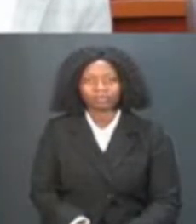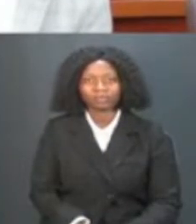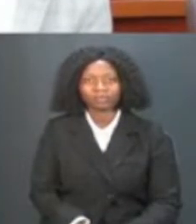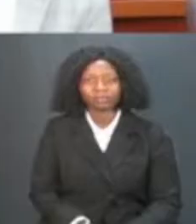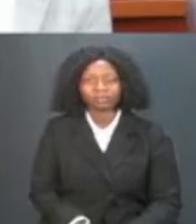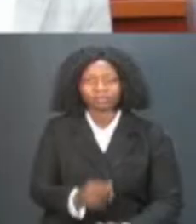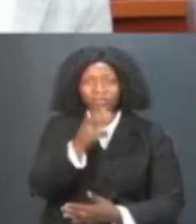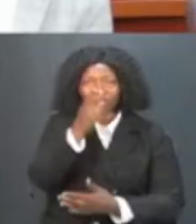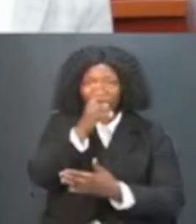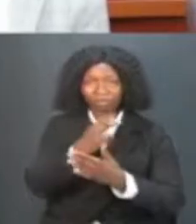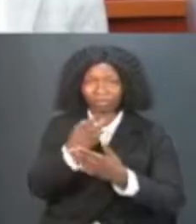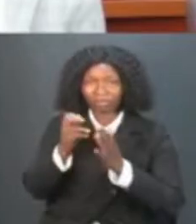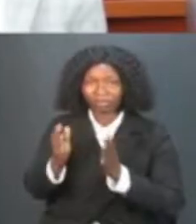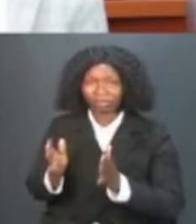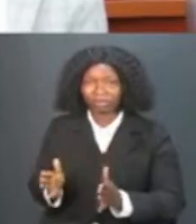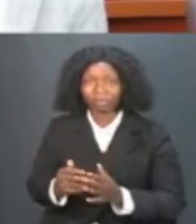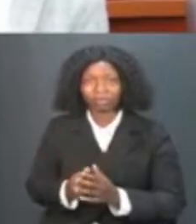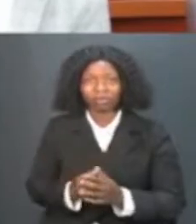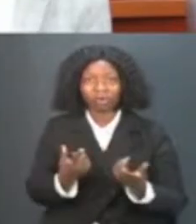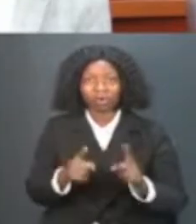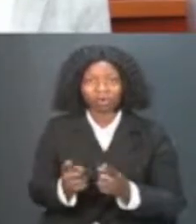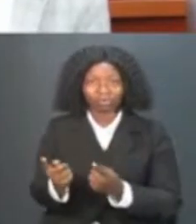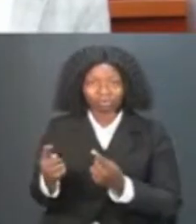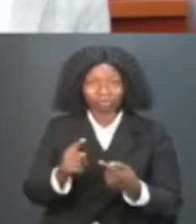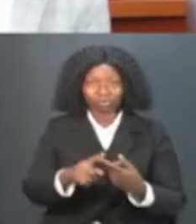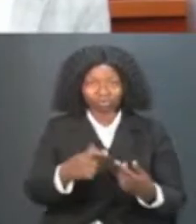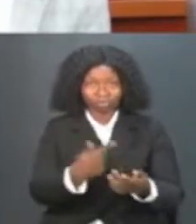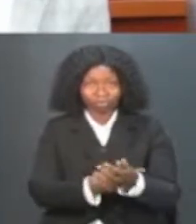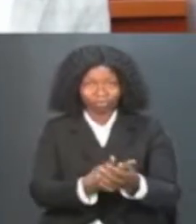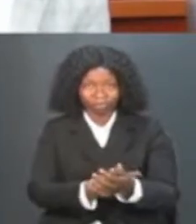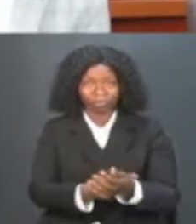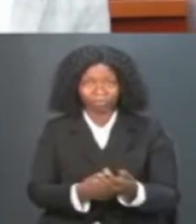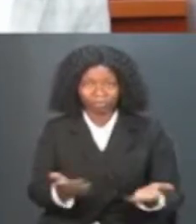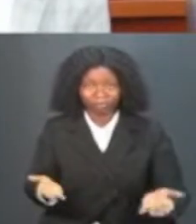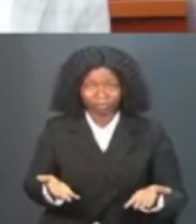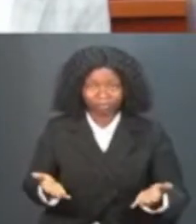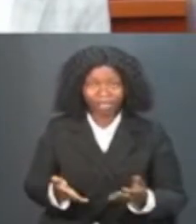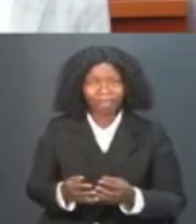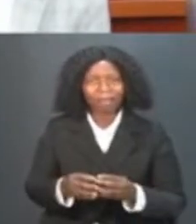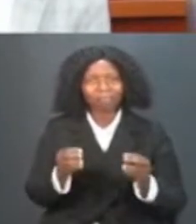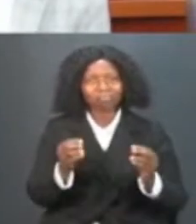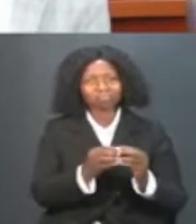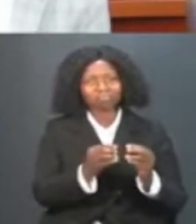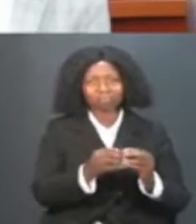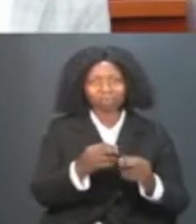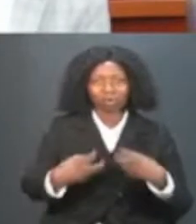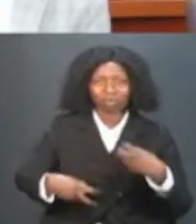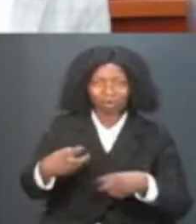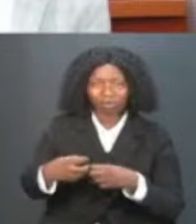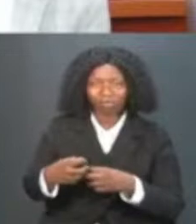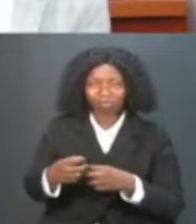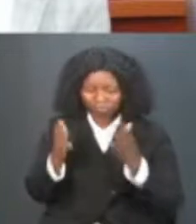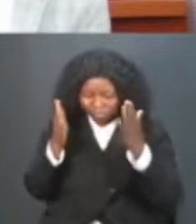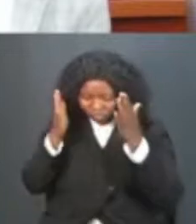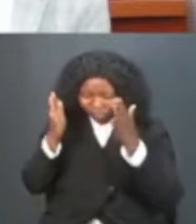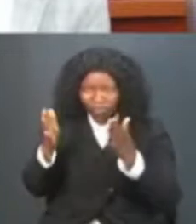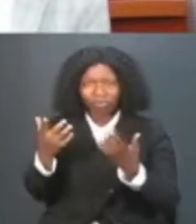Right, Honorable Speaker, when you come to Ghana, there are major issues we have to deal with when it has